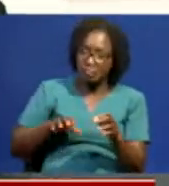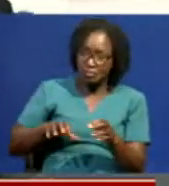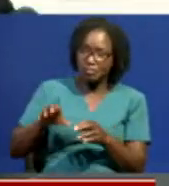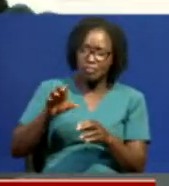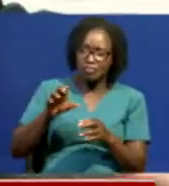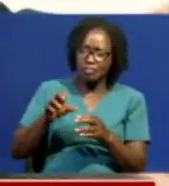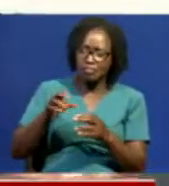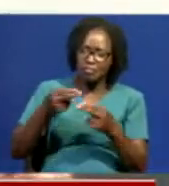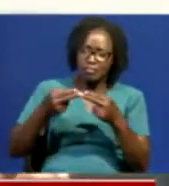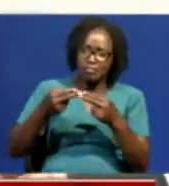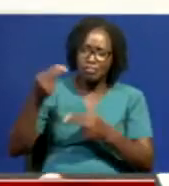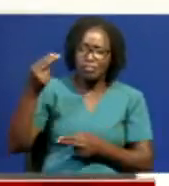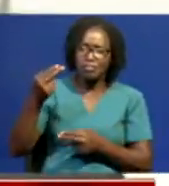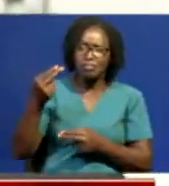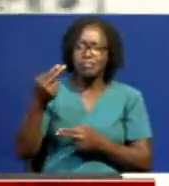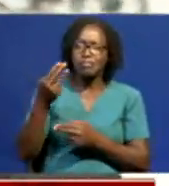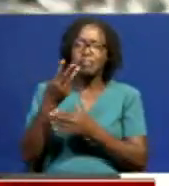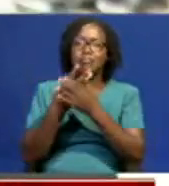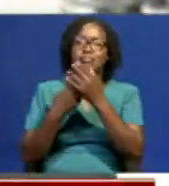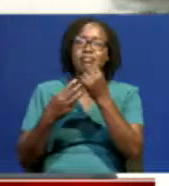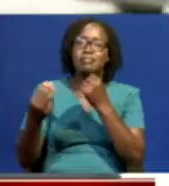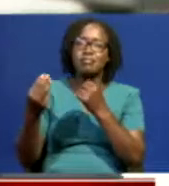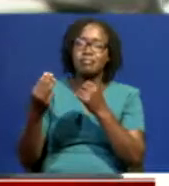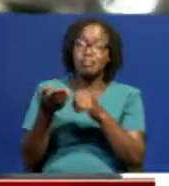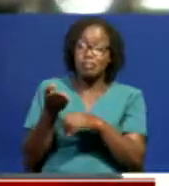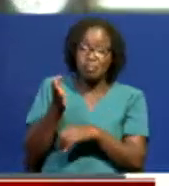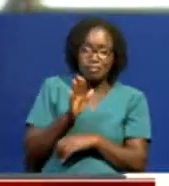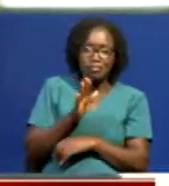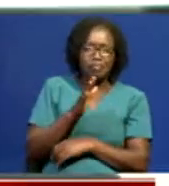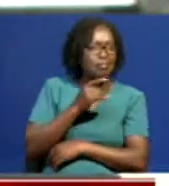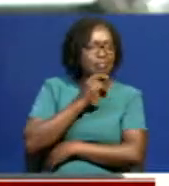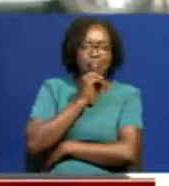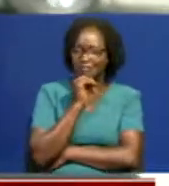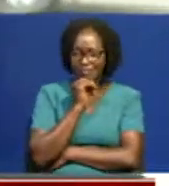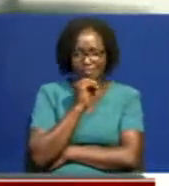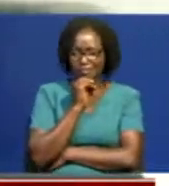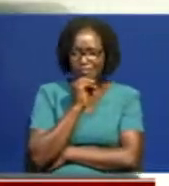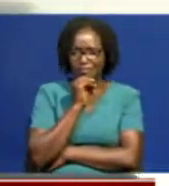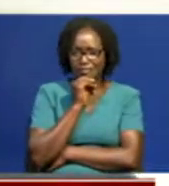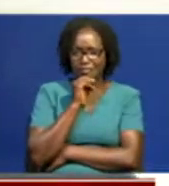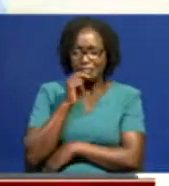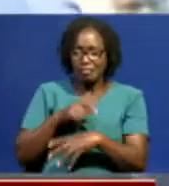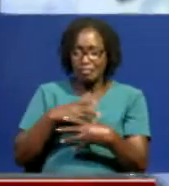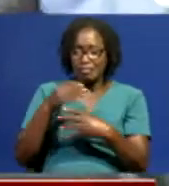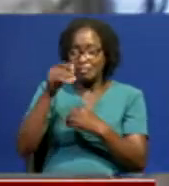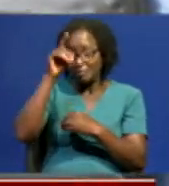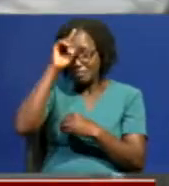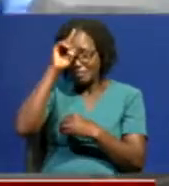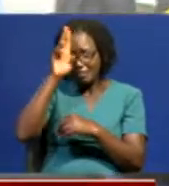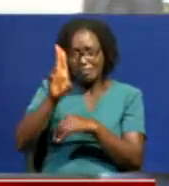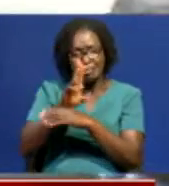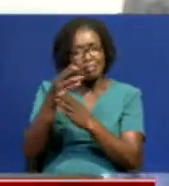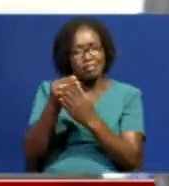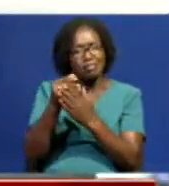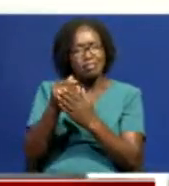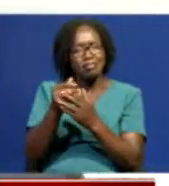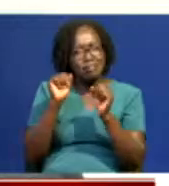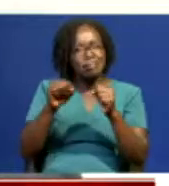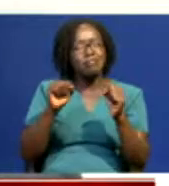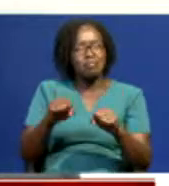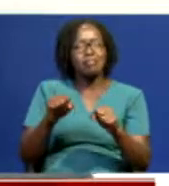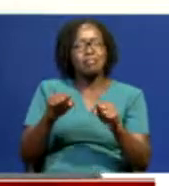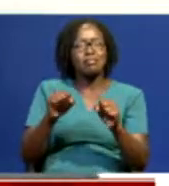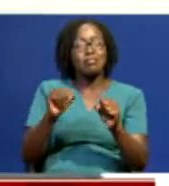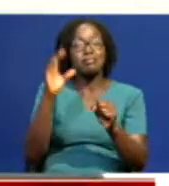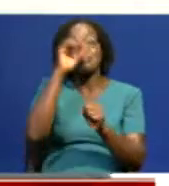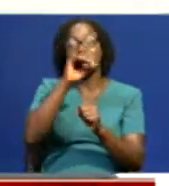naishi. Nalipa thrice na kurudi na itakuwa noma. Huko unajua nikienda ushago lazima nitaspend. Nitakosa hadi fare ya kurudi. Itabidi niuze mbuzi